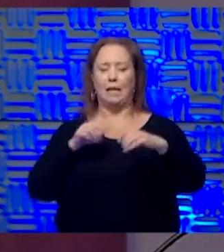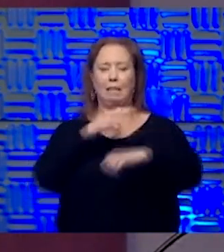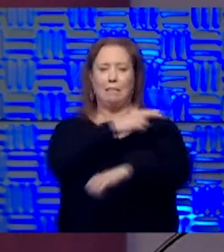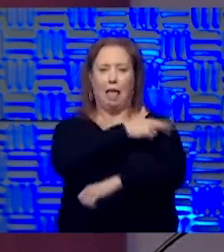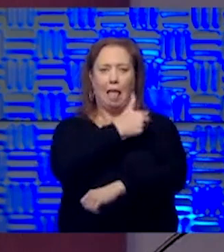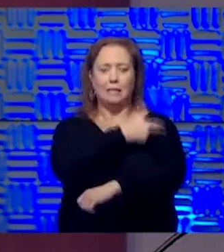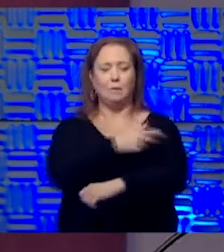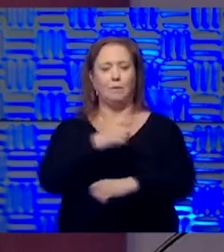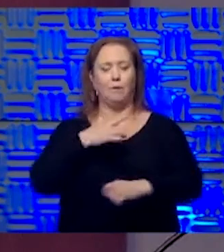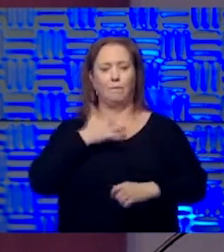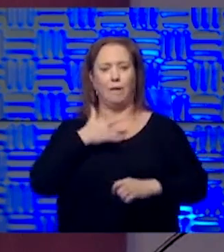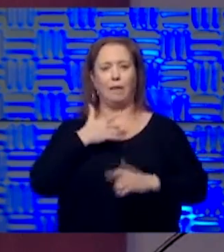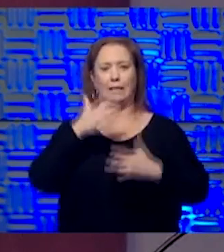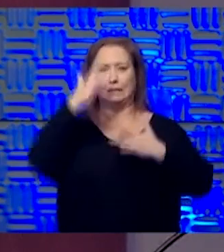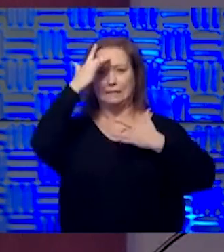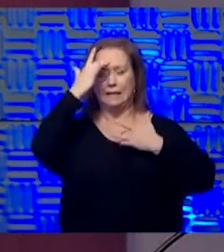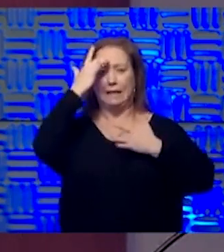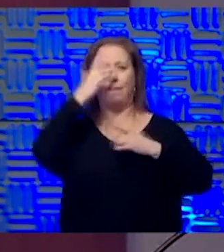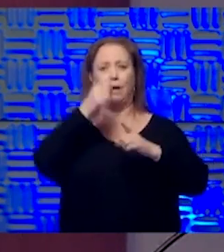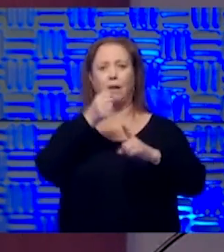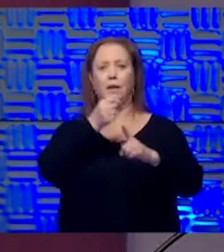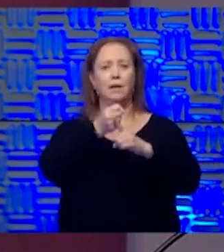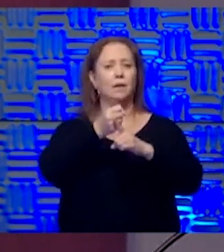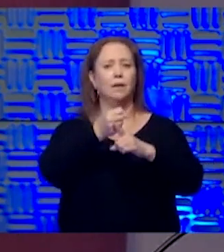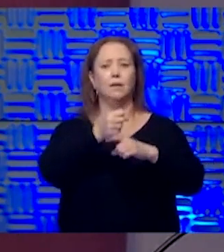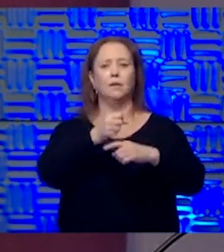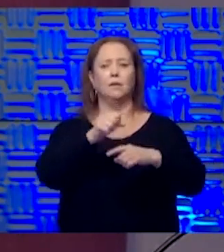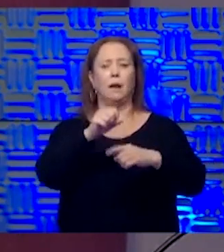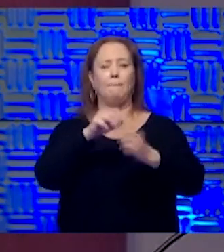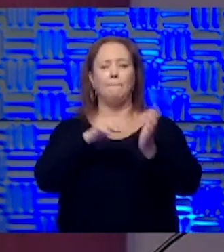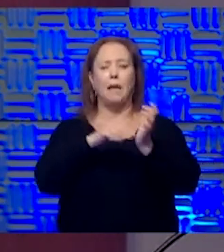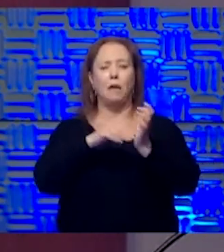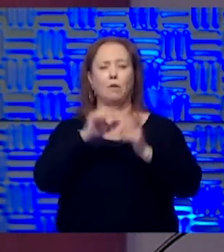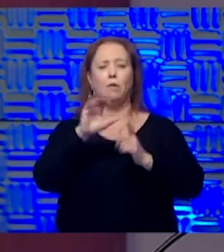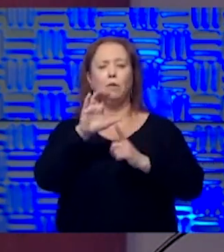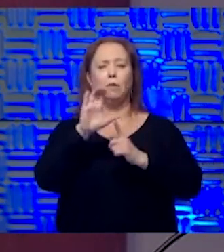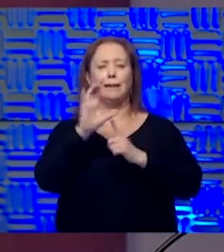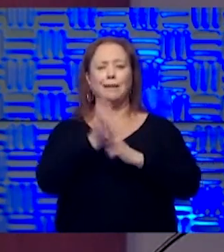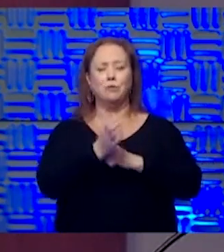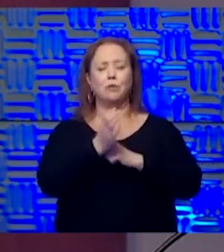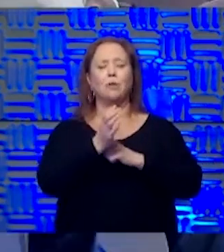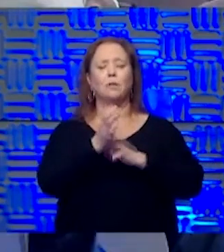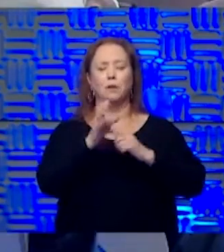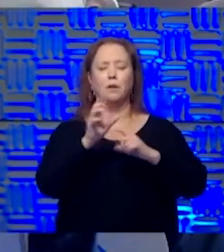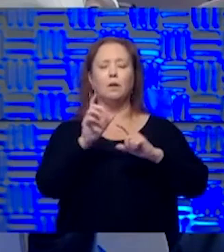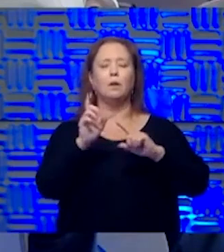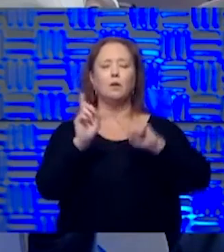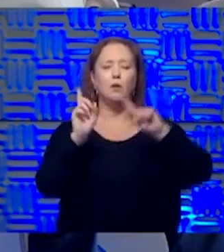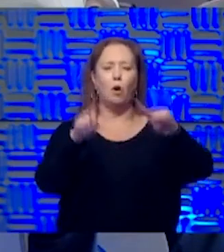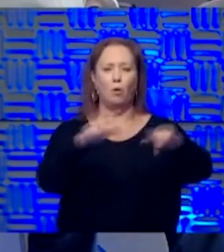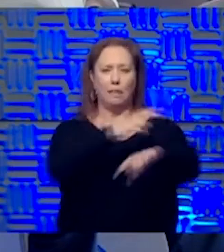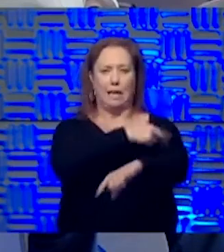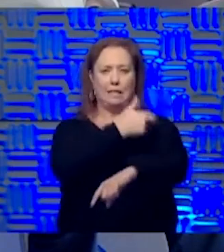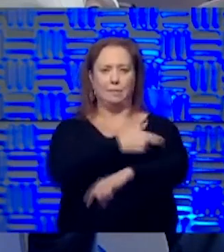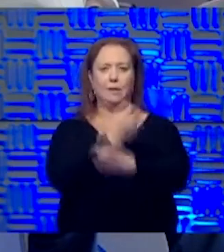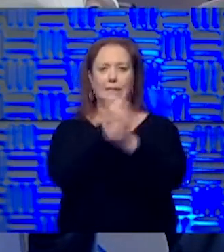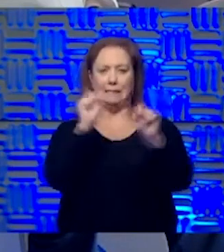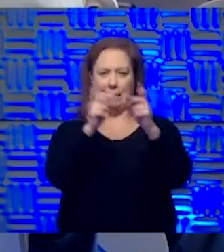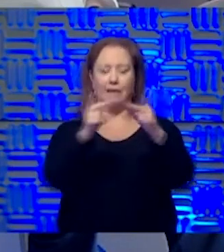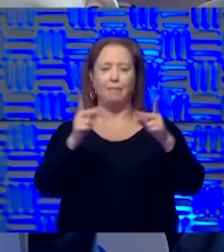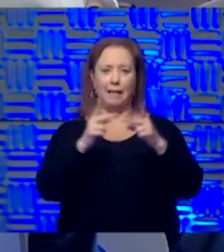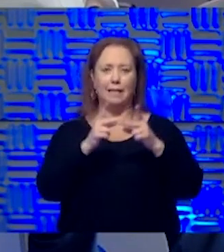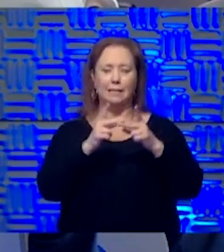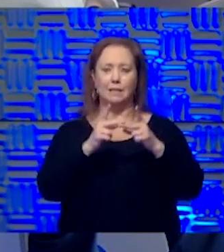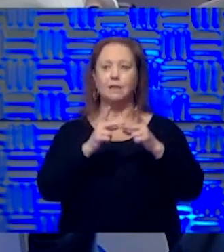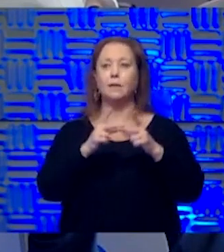kind of medical condition, including stroke symptoms, and go seek care. It's a safe place. Just highlight